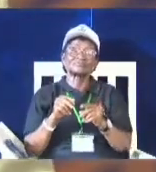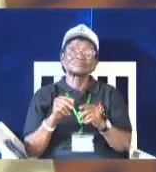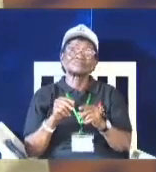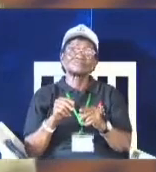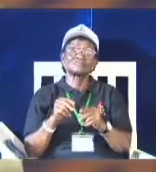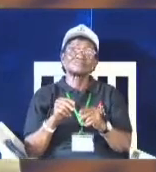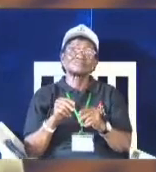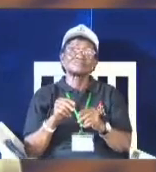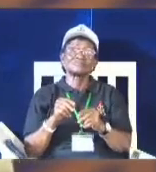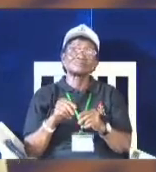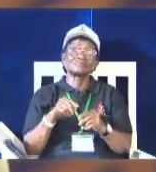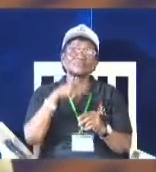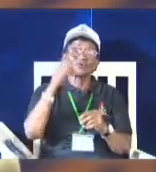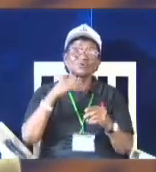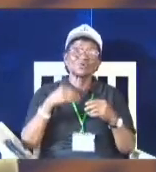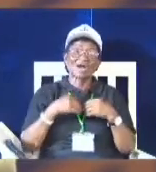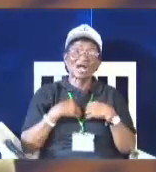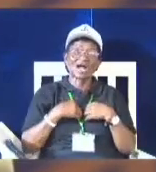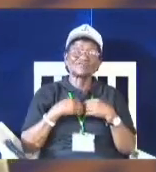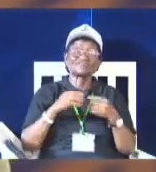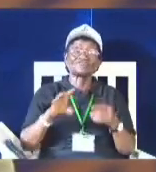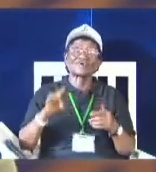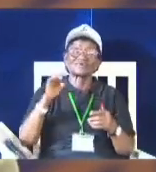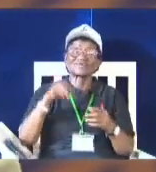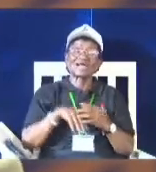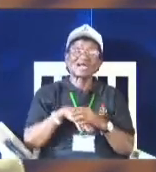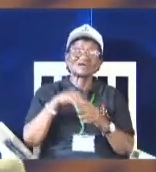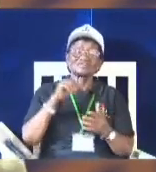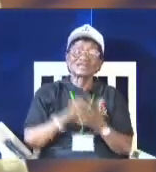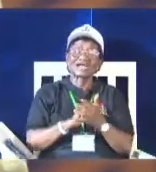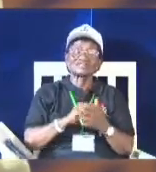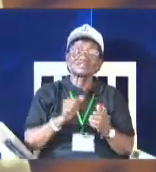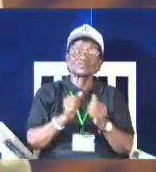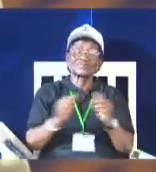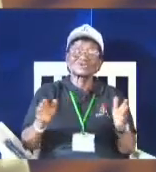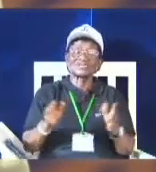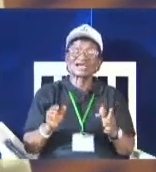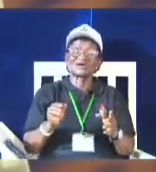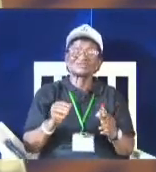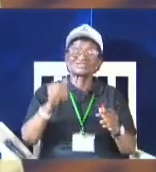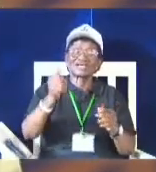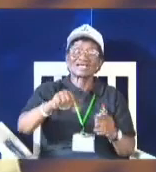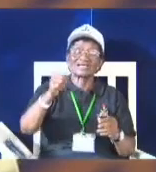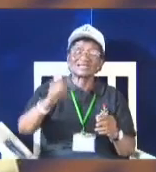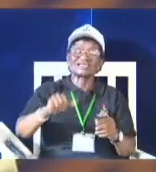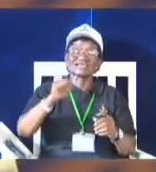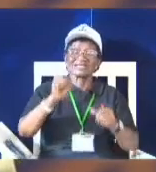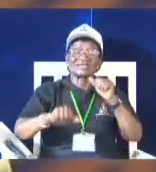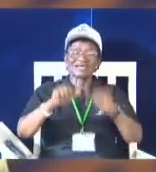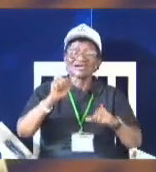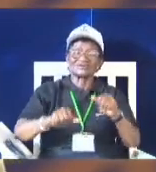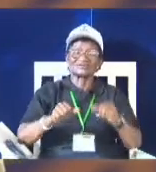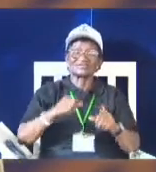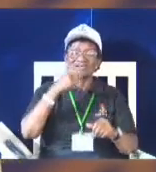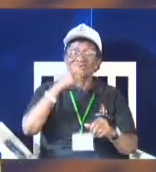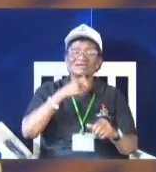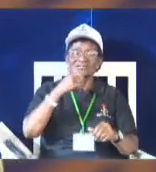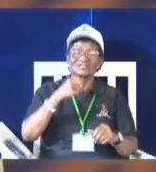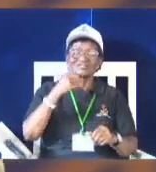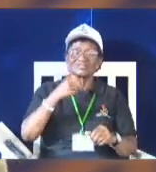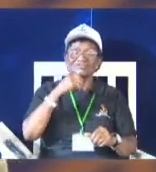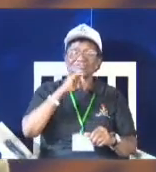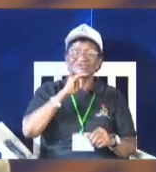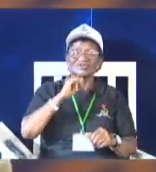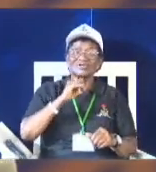who have found out that without any doubt, smoking is